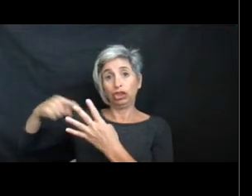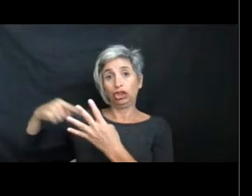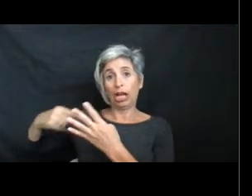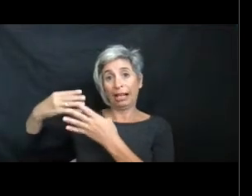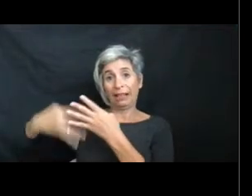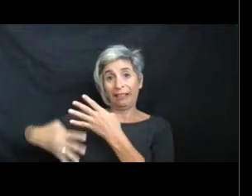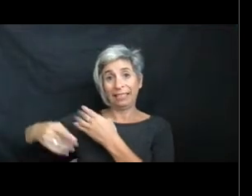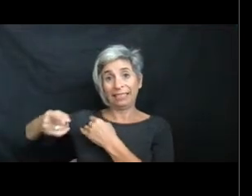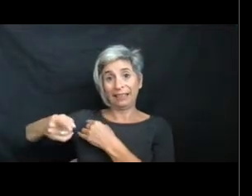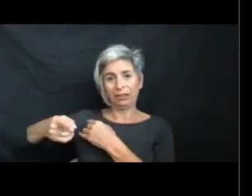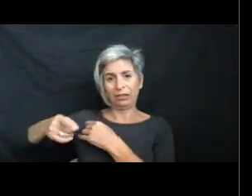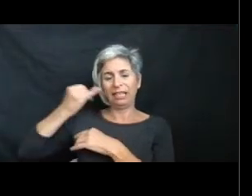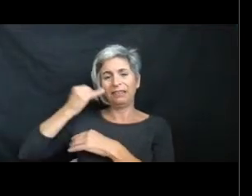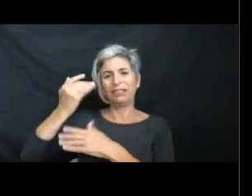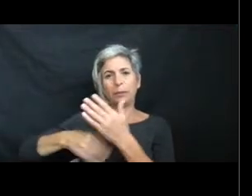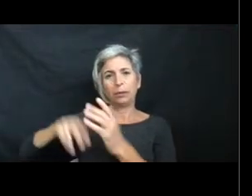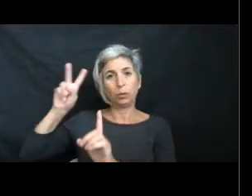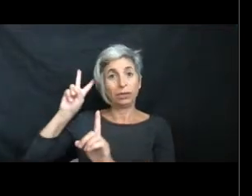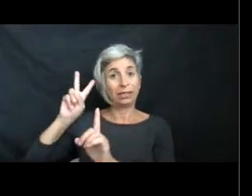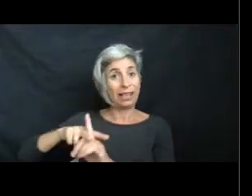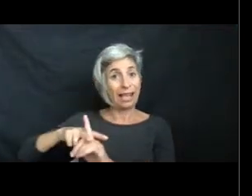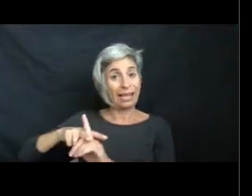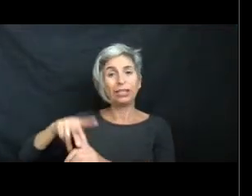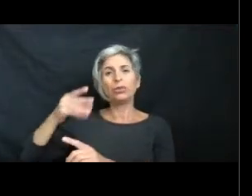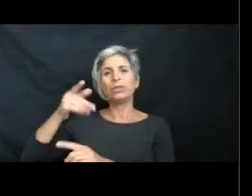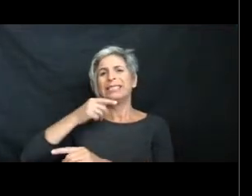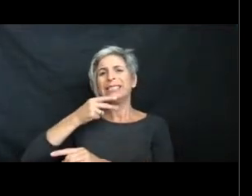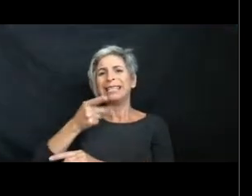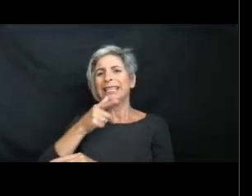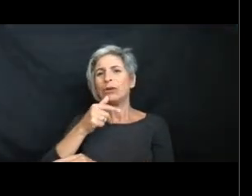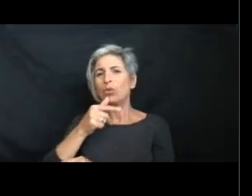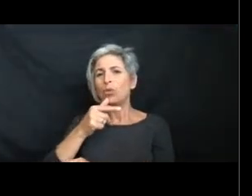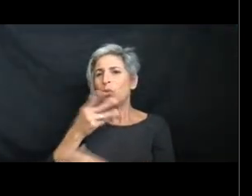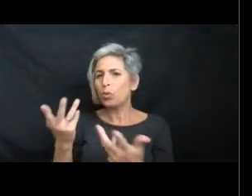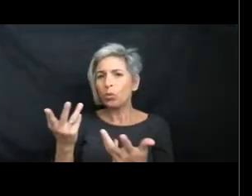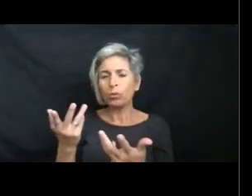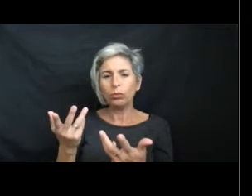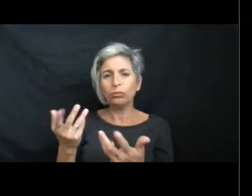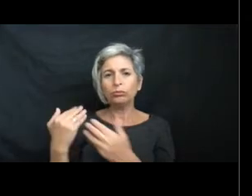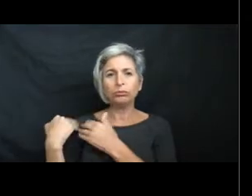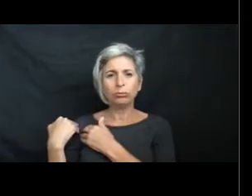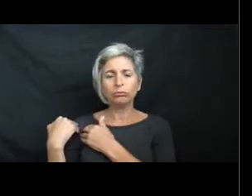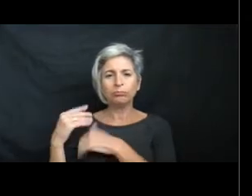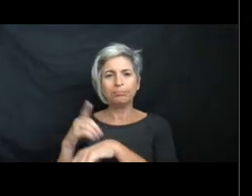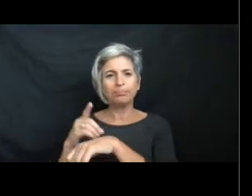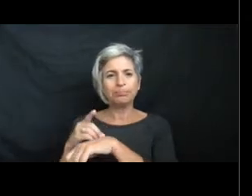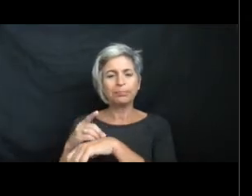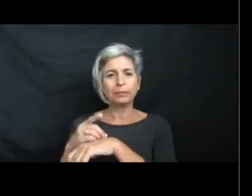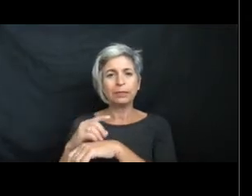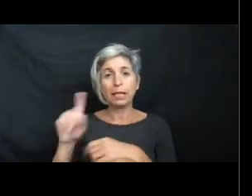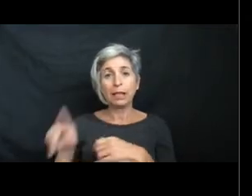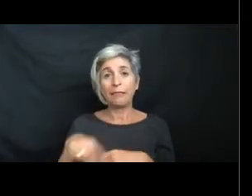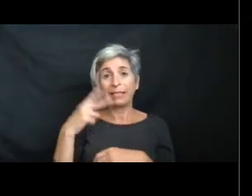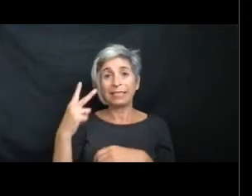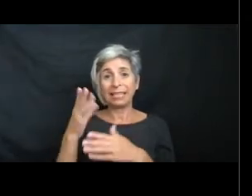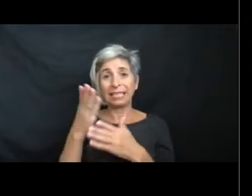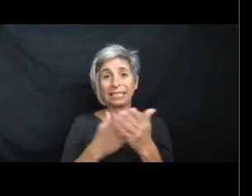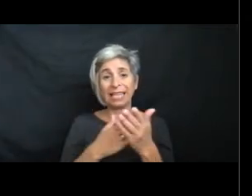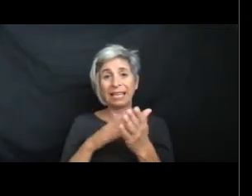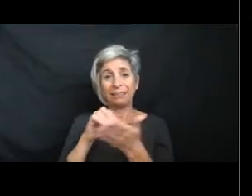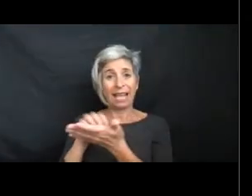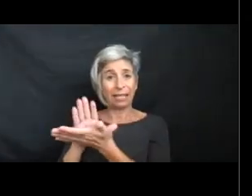there. If someone was assigned, you can see who it was assigned to. This stack of documents lets you see